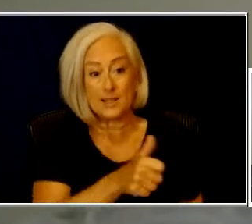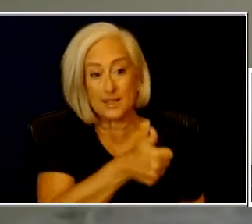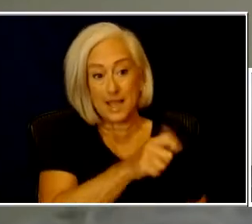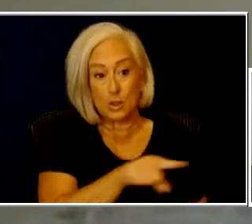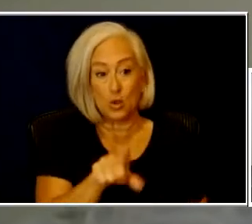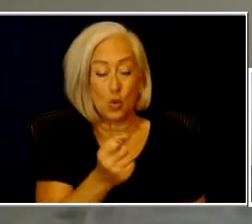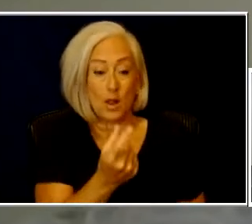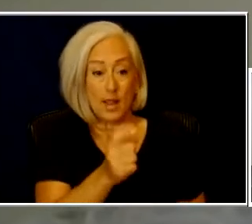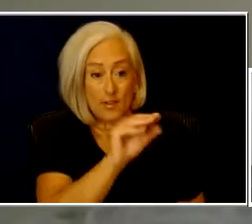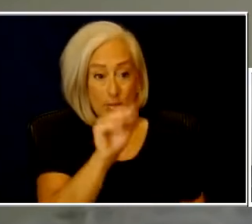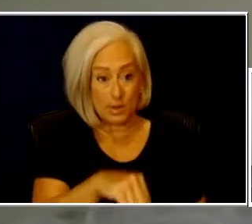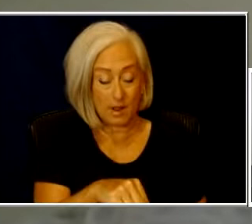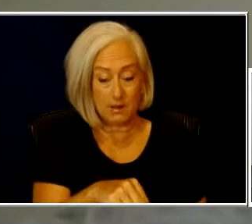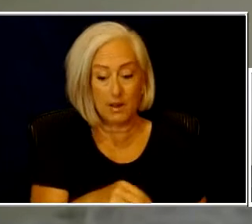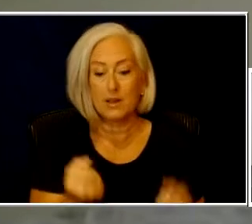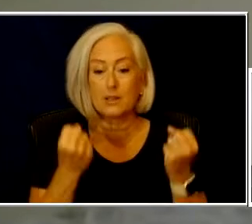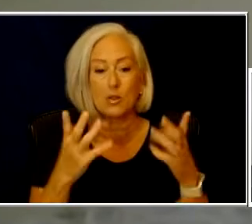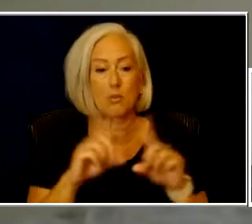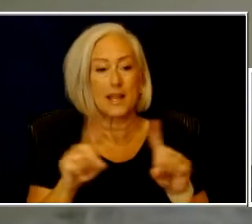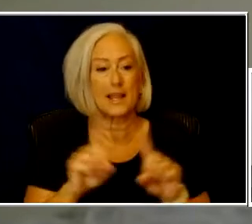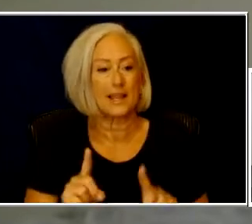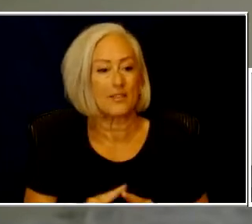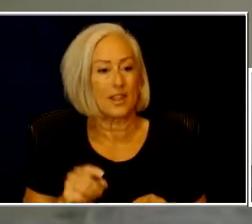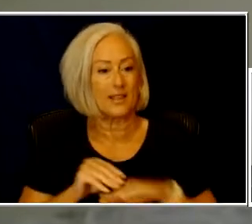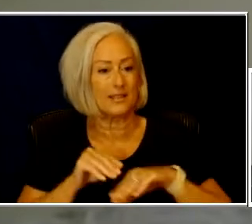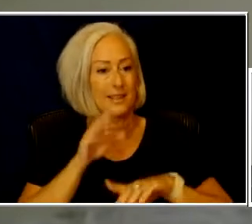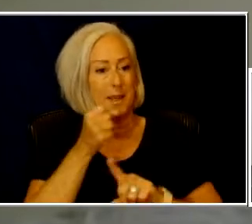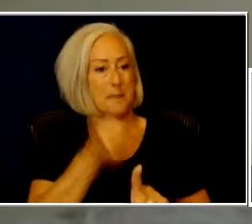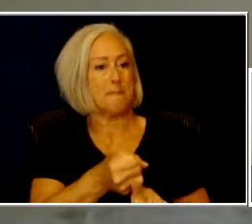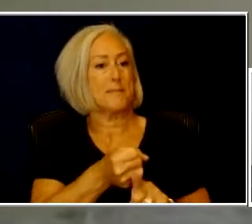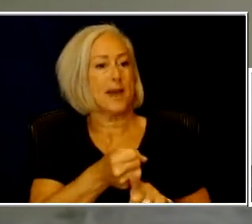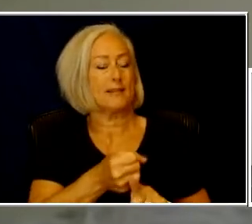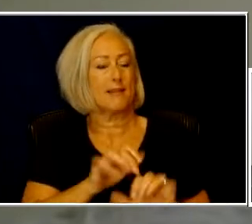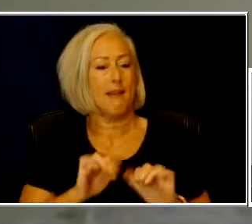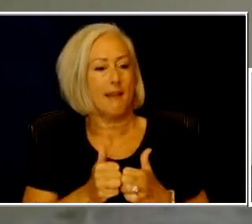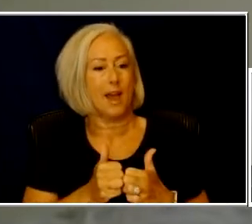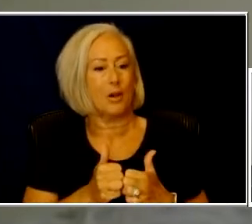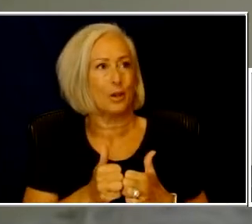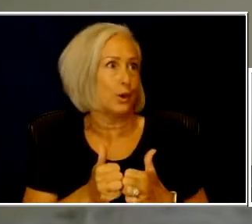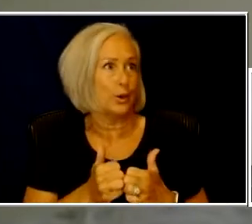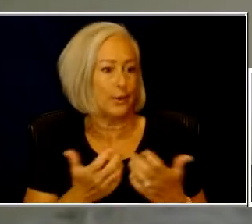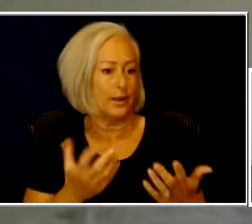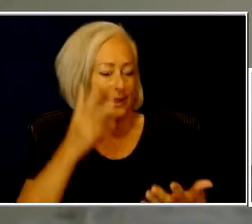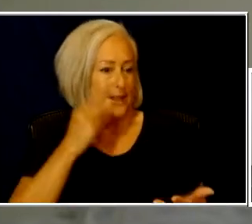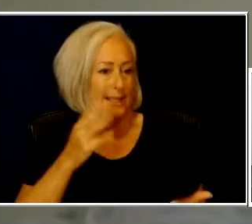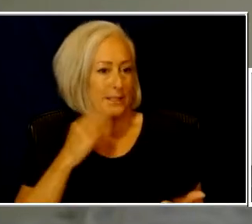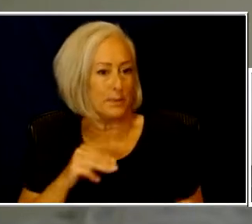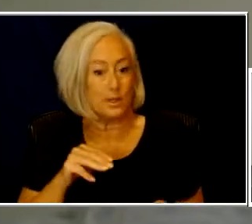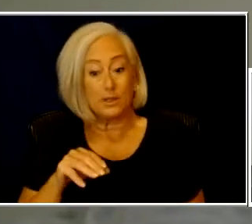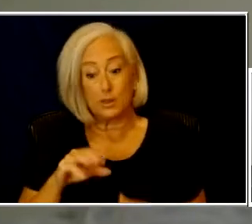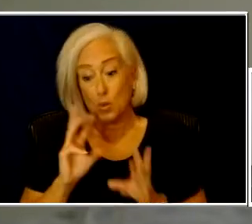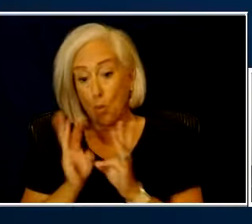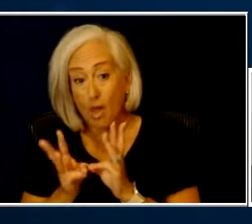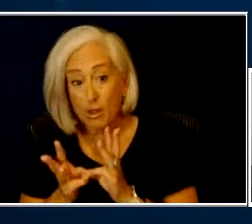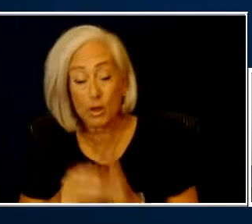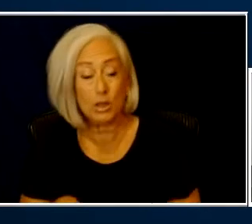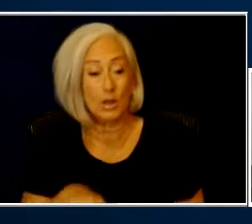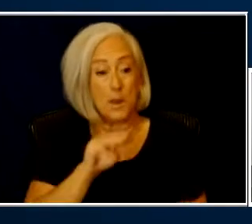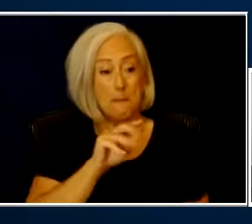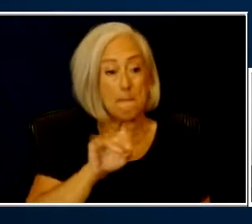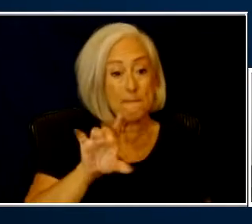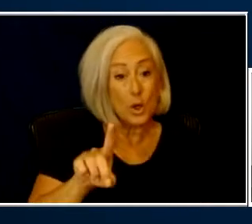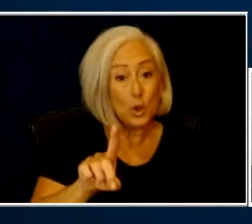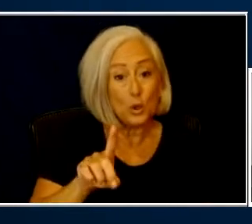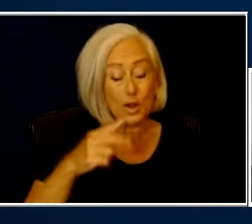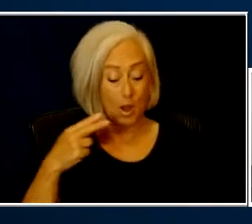of factors that impact when and how we are impacted by weather, mood, and hormone levels. Dr. Johnson, finally,